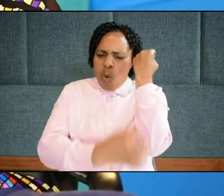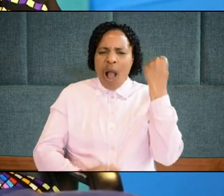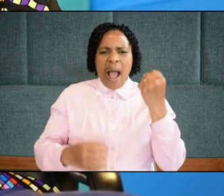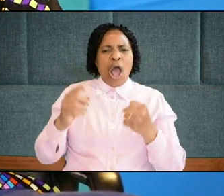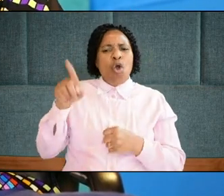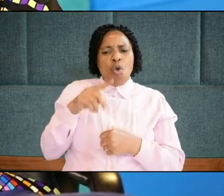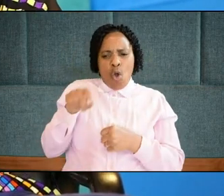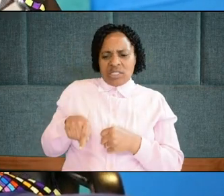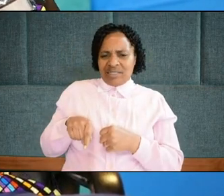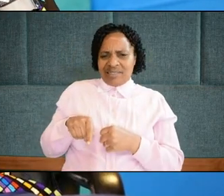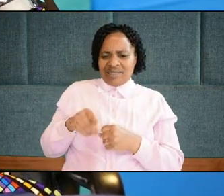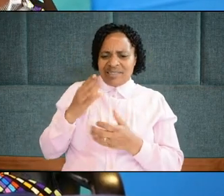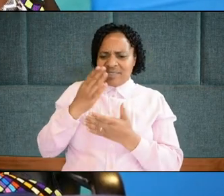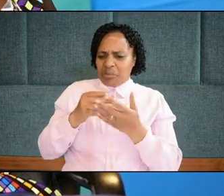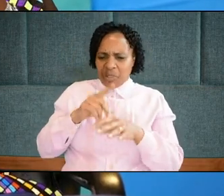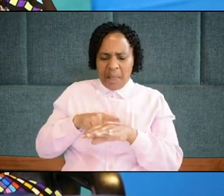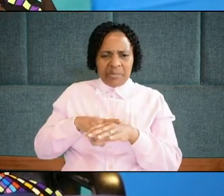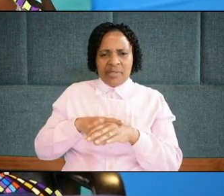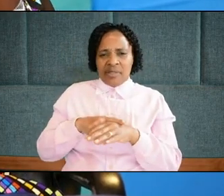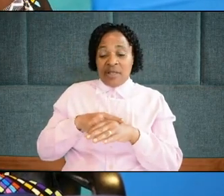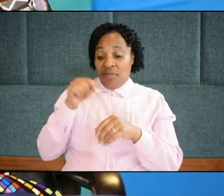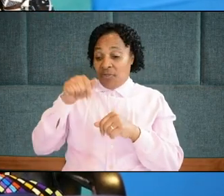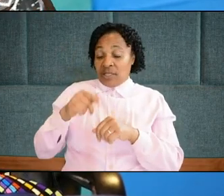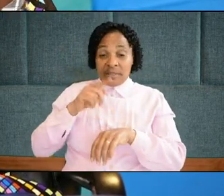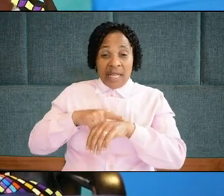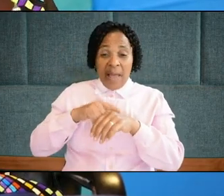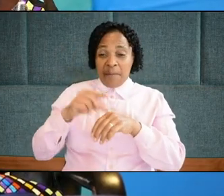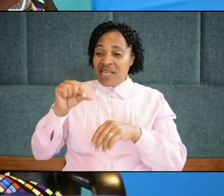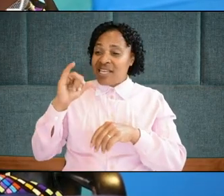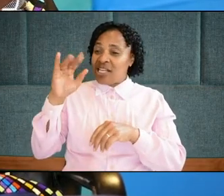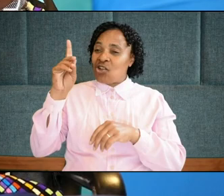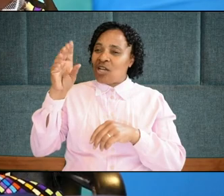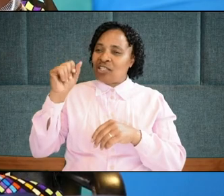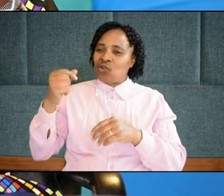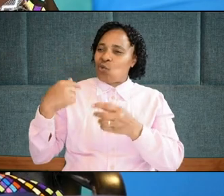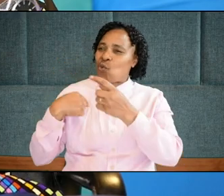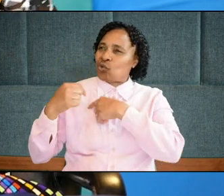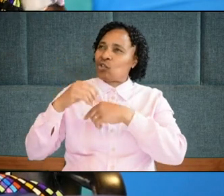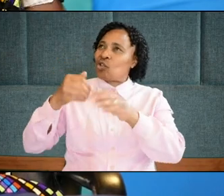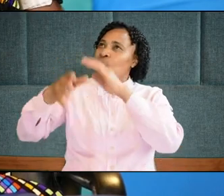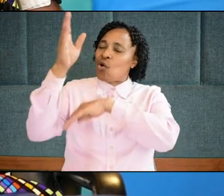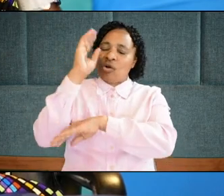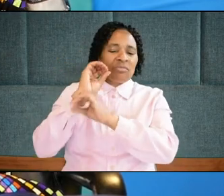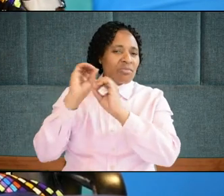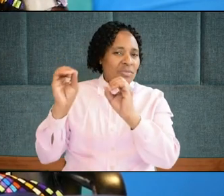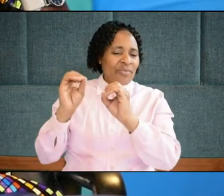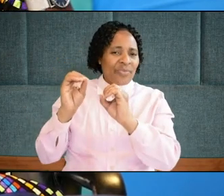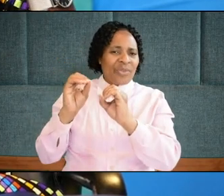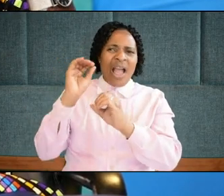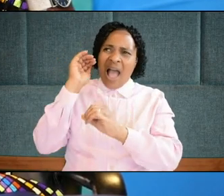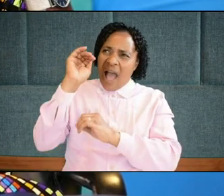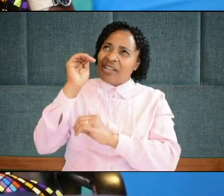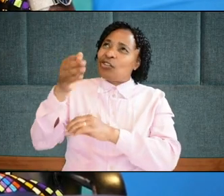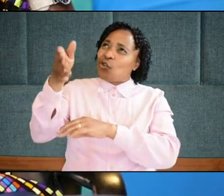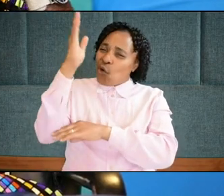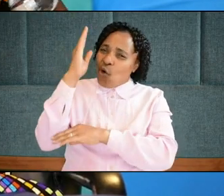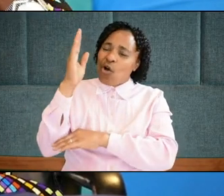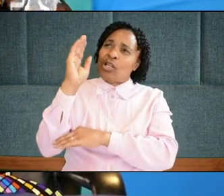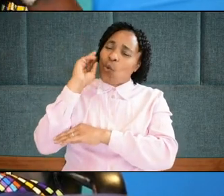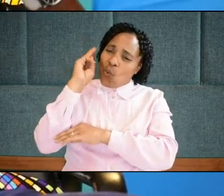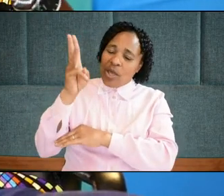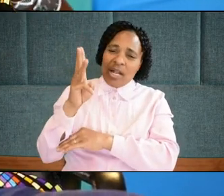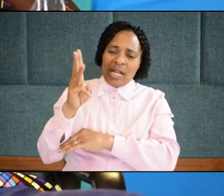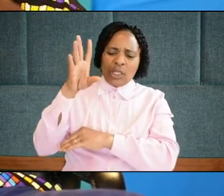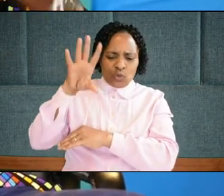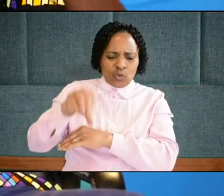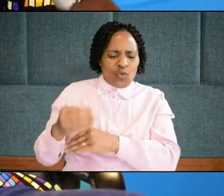all those other times. This time with the Gibeonites, they never consulted God. They never asked the will of God. They just took